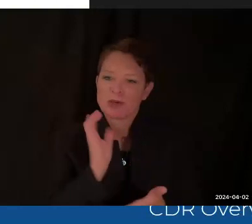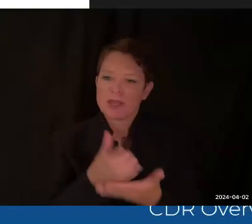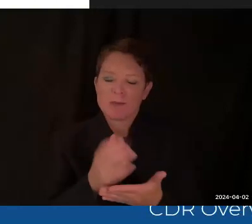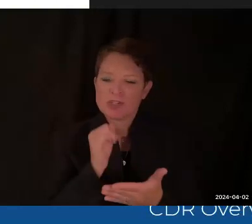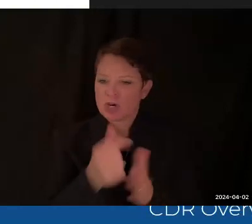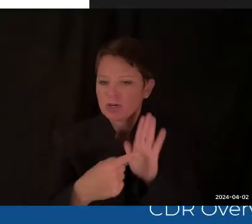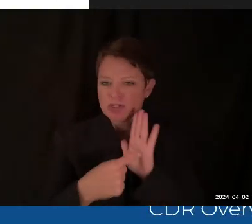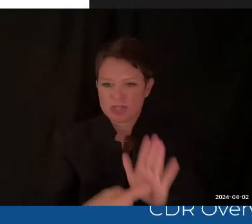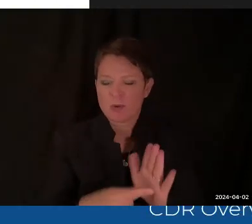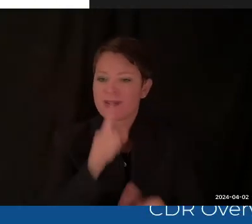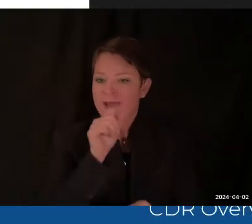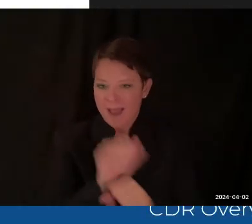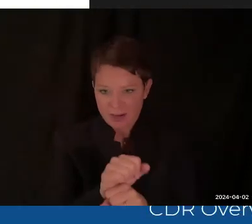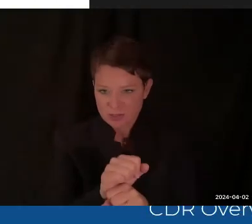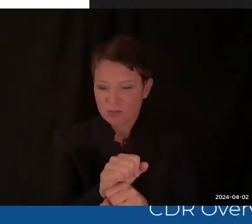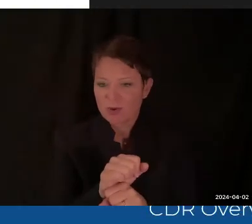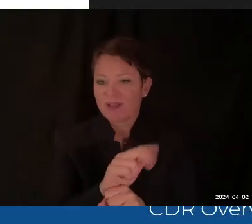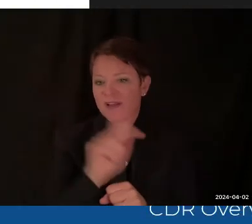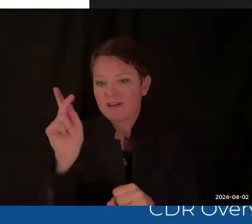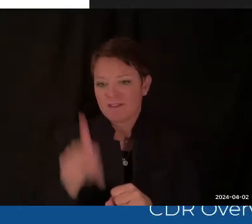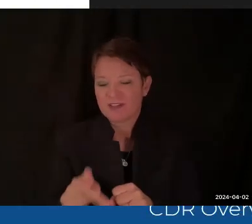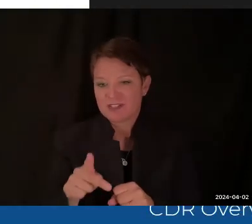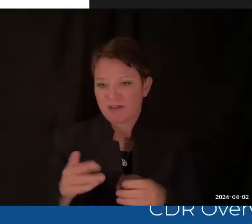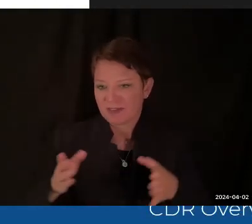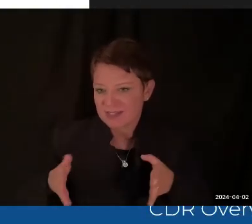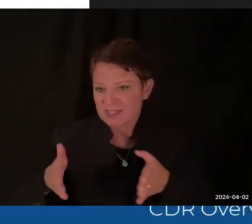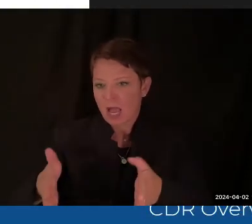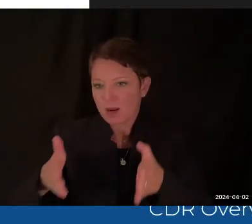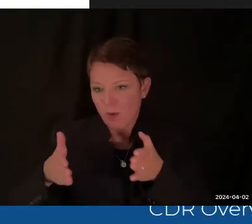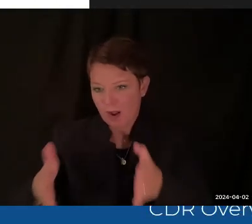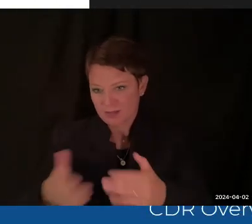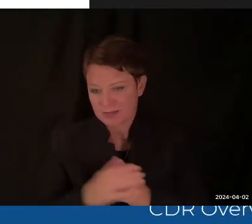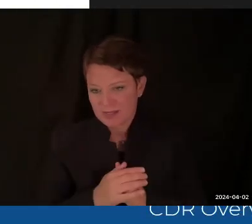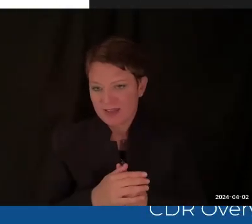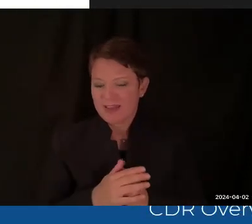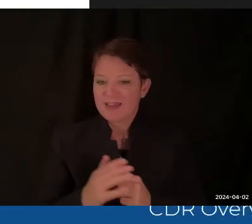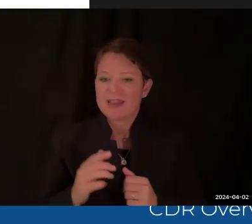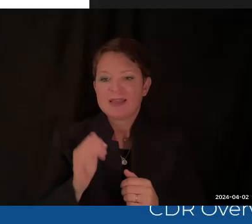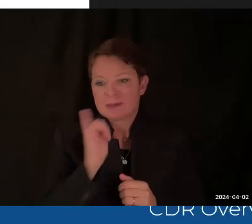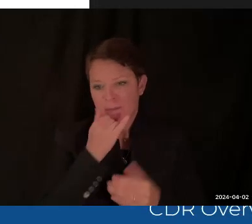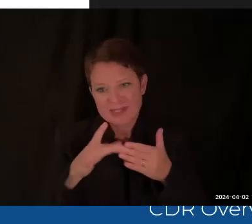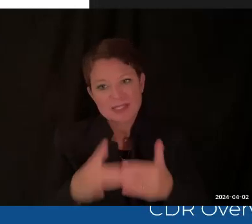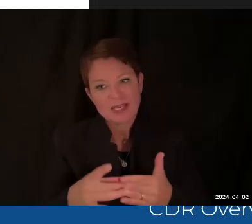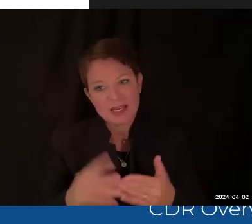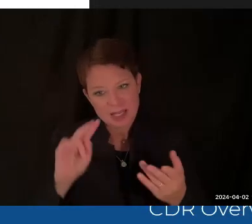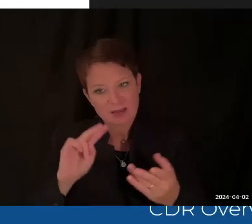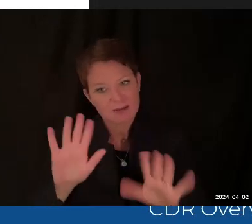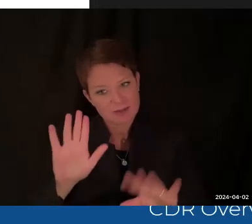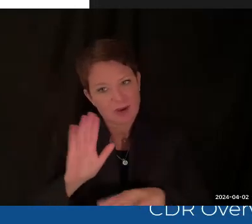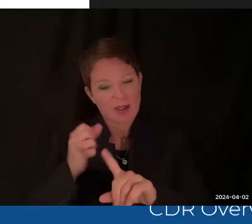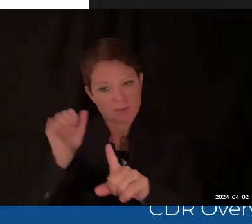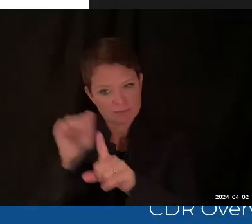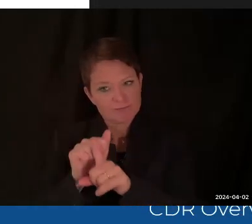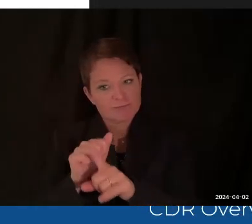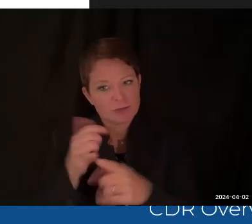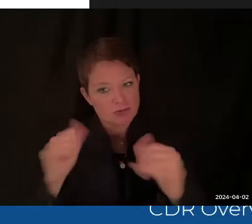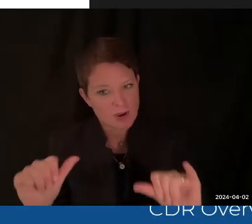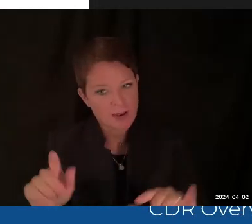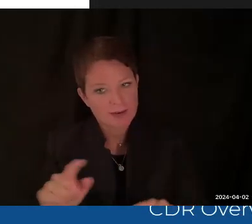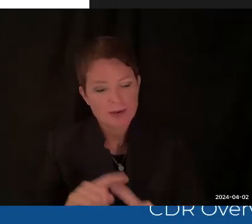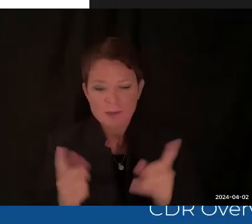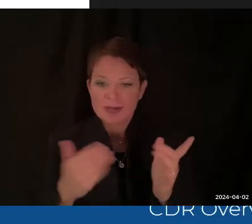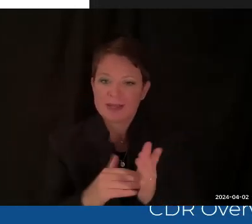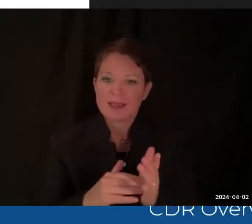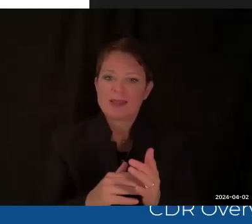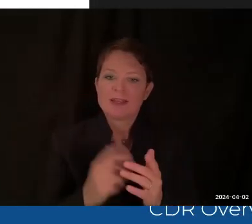aren't depicting actual Philadelphia sidewalks. It feels a bit misleading. So it's just really hard to tell